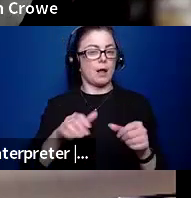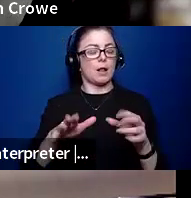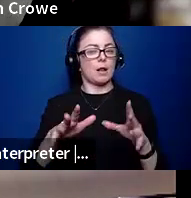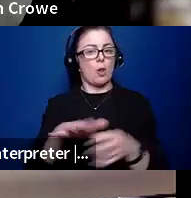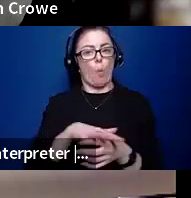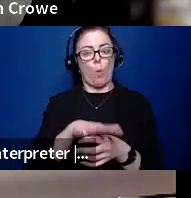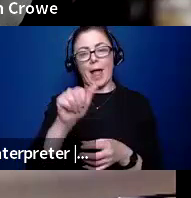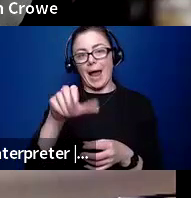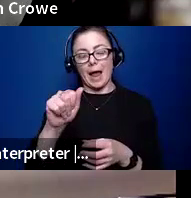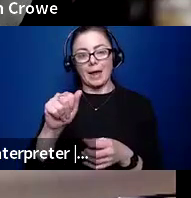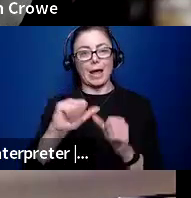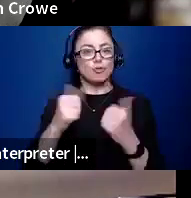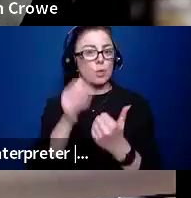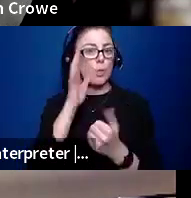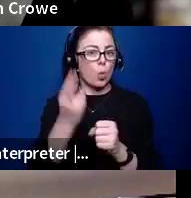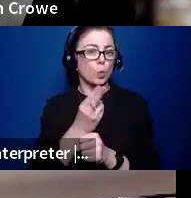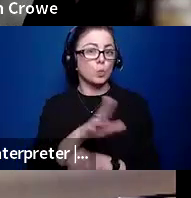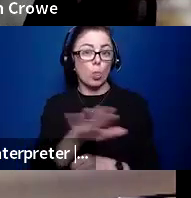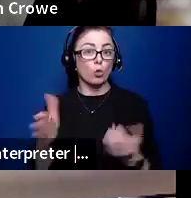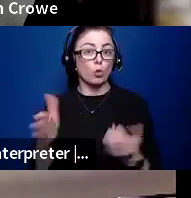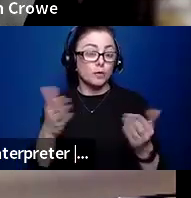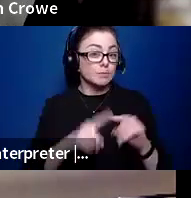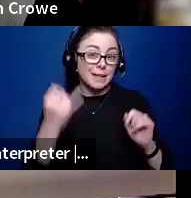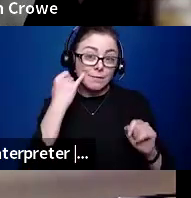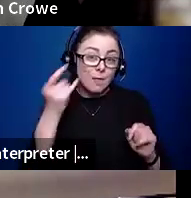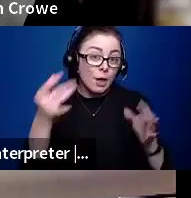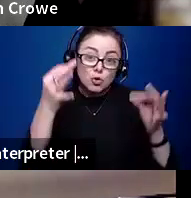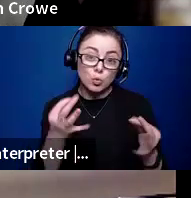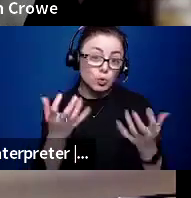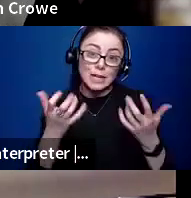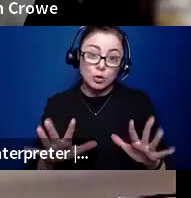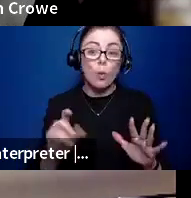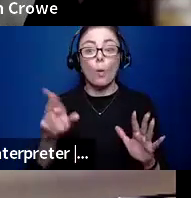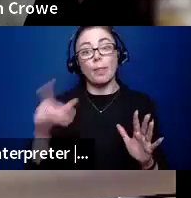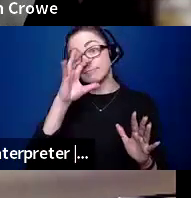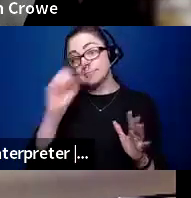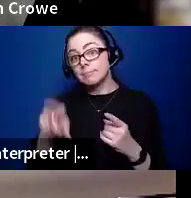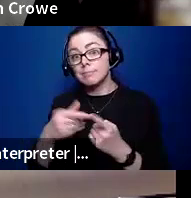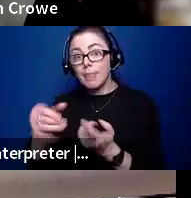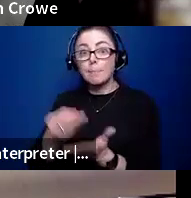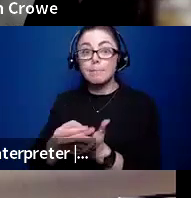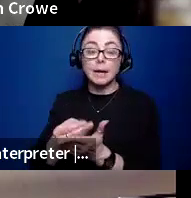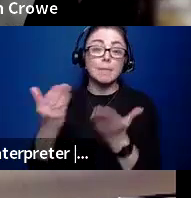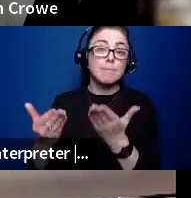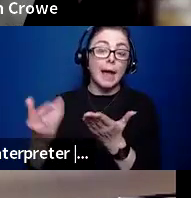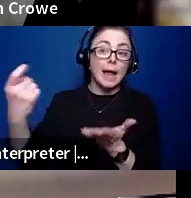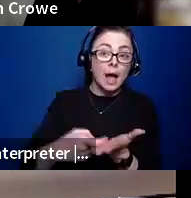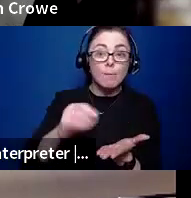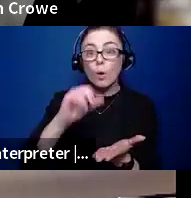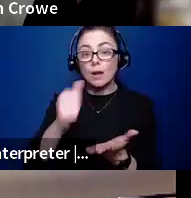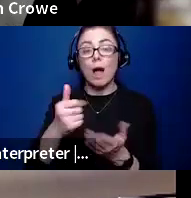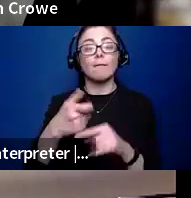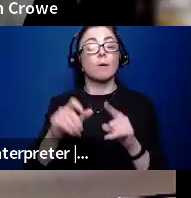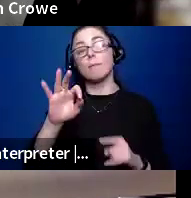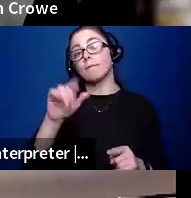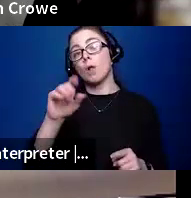will utilize their services. But if they choose not to, or they're enticed by this money that may come or may not with the flow through dollars, I'm